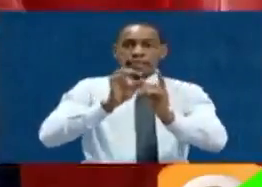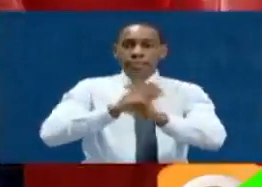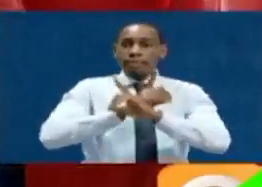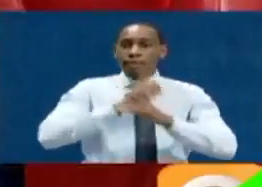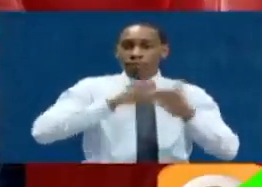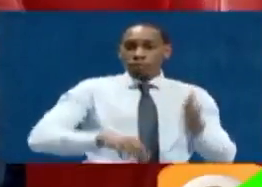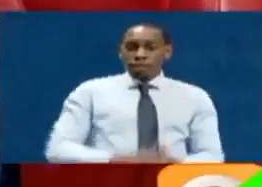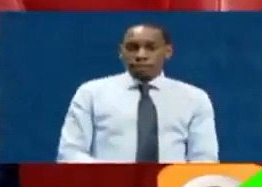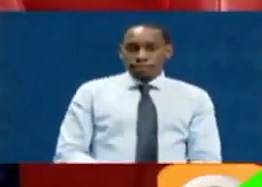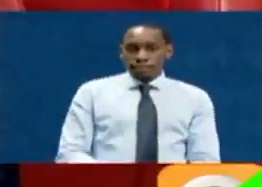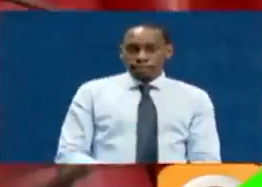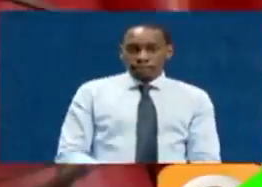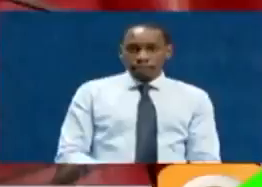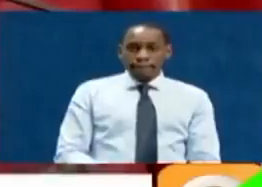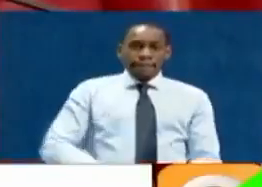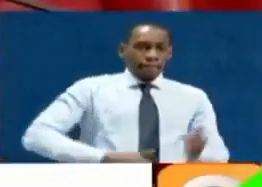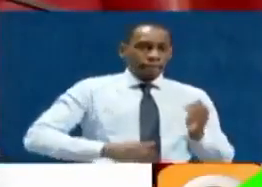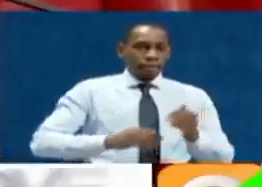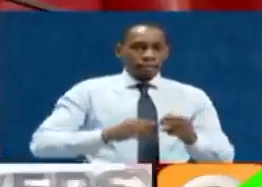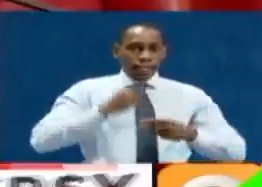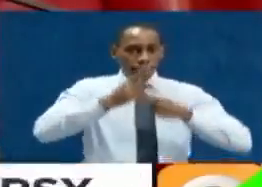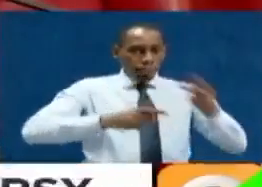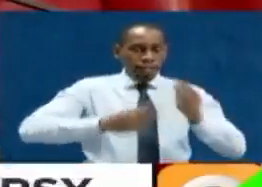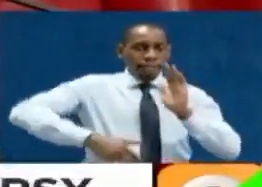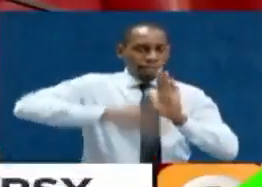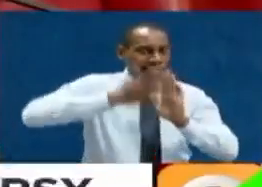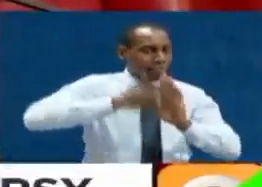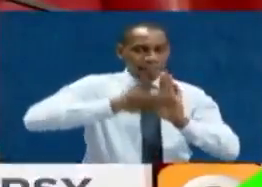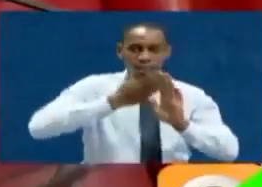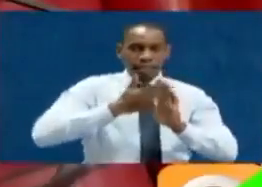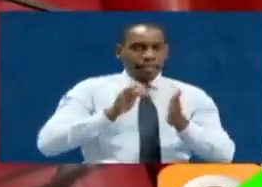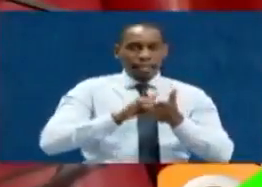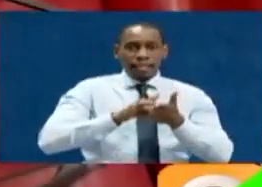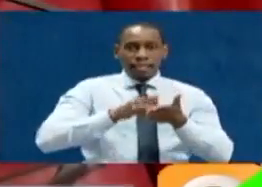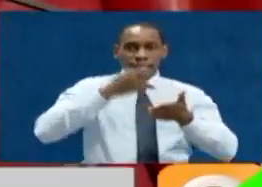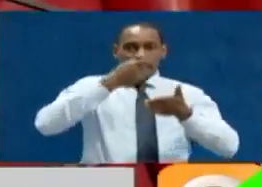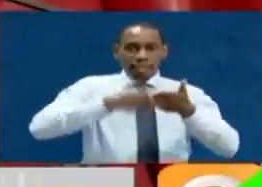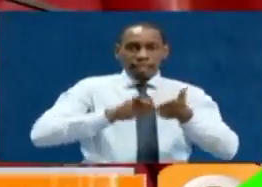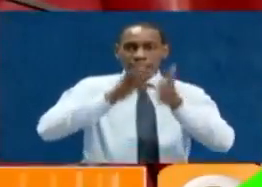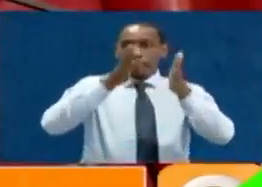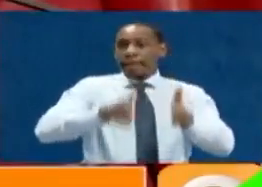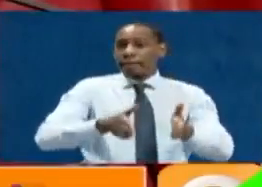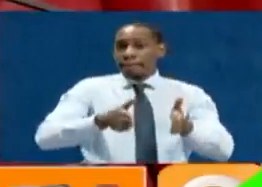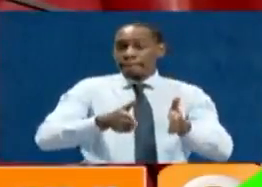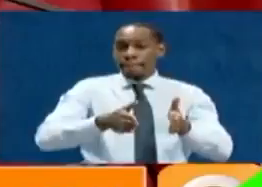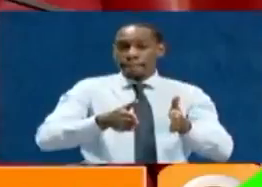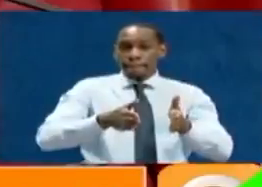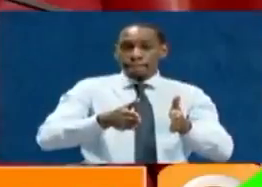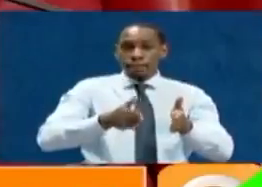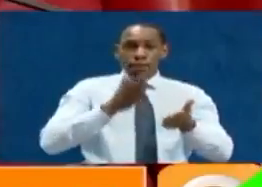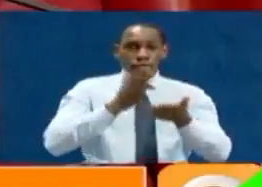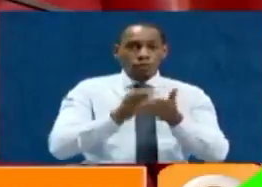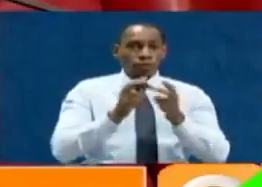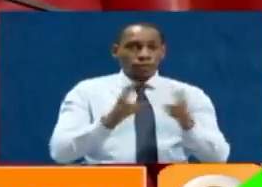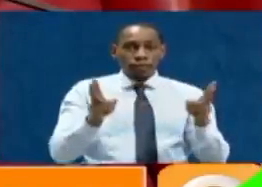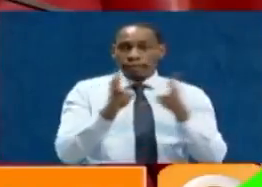defense? The speed at which the process was being carried out, the taxpayer has ended up being